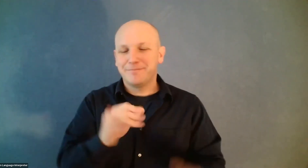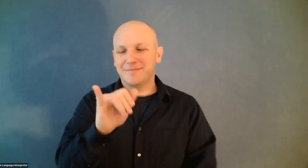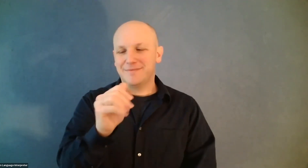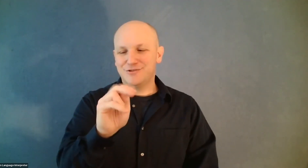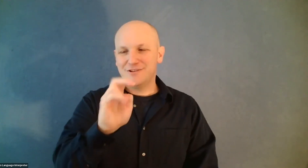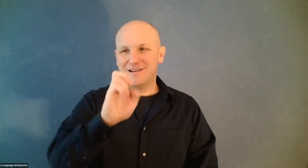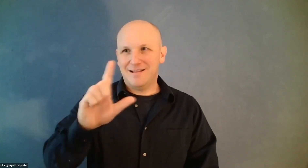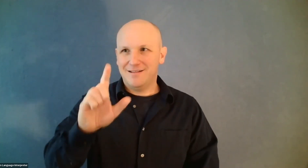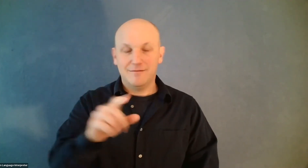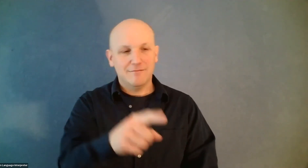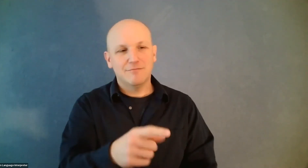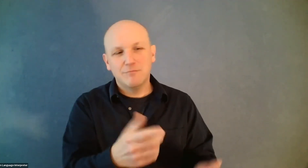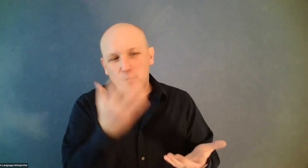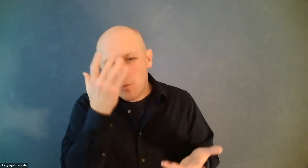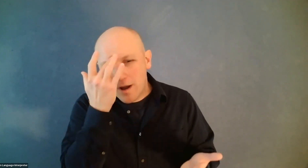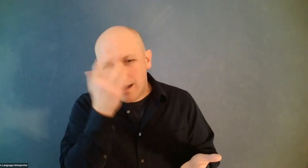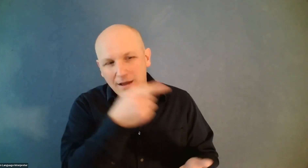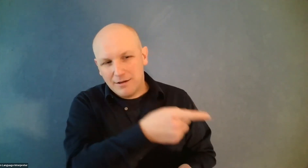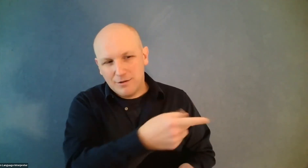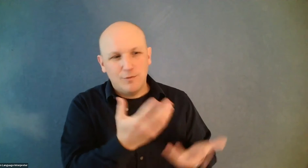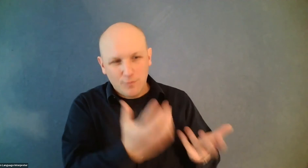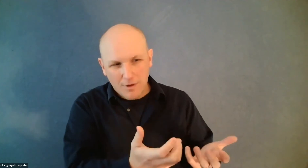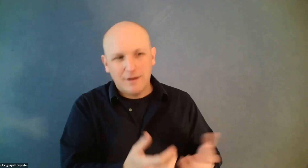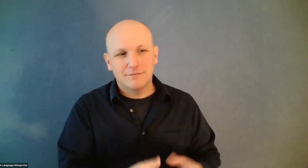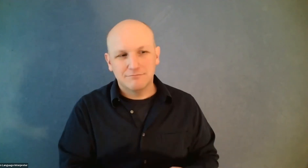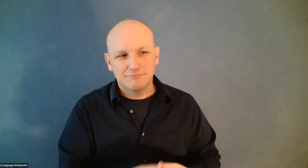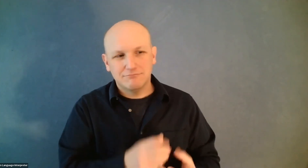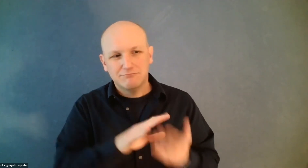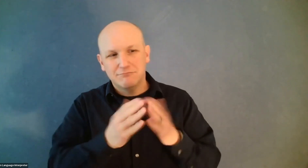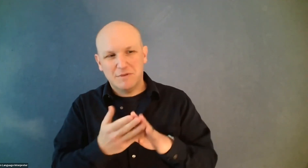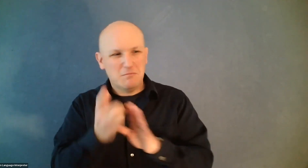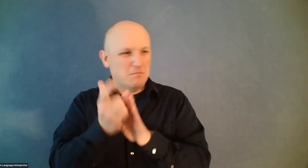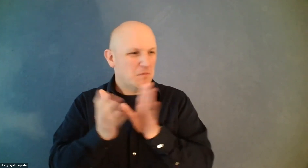law? To piggyback on what they said, like I always really wanted to be in law,